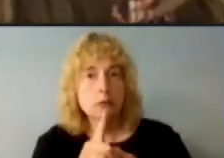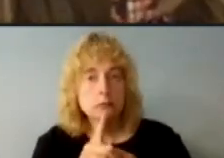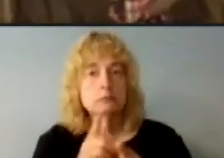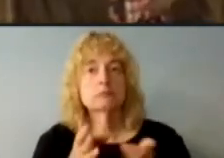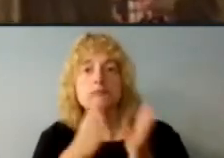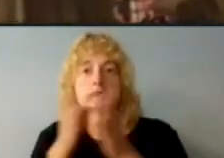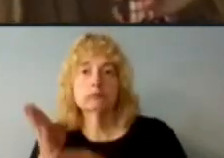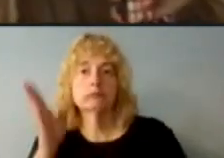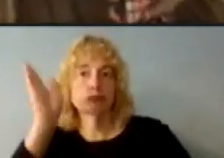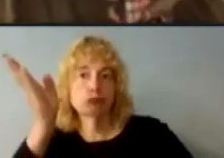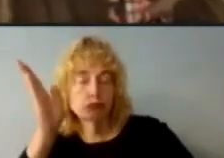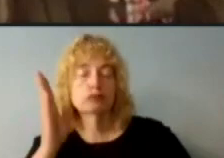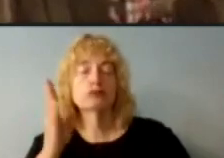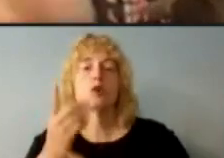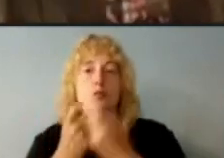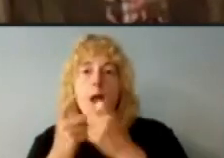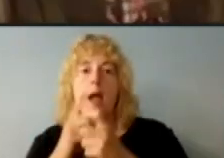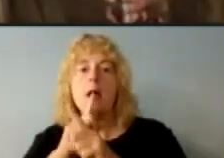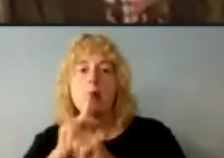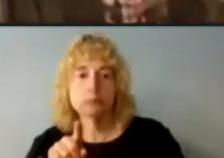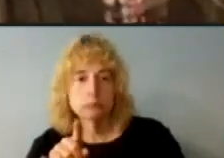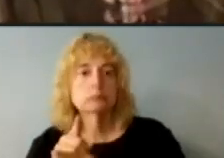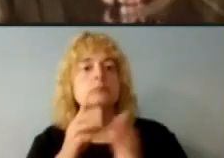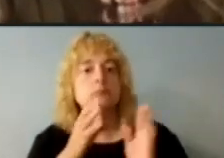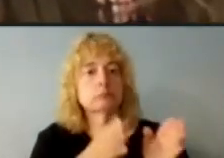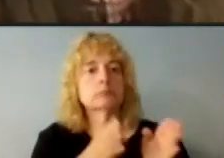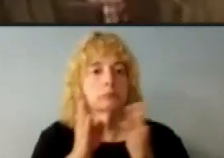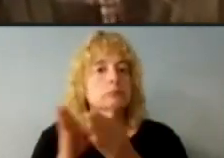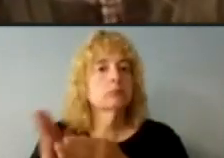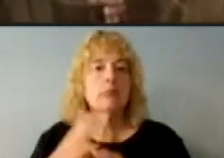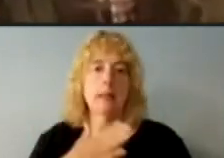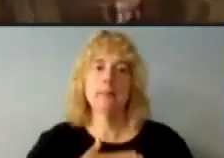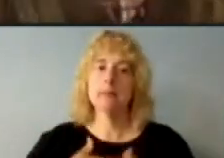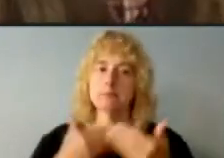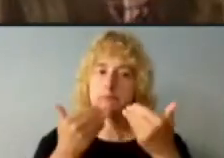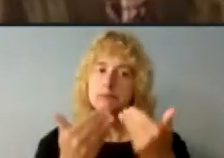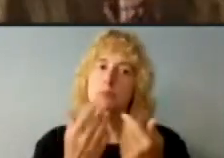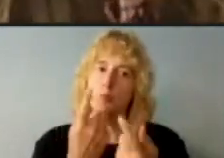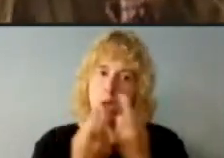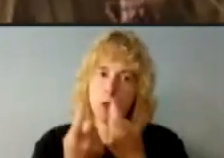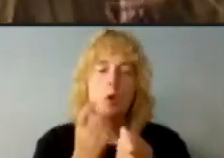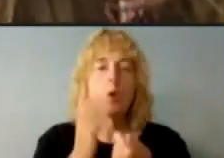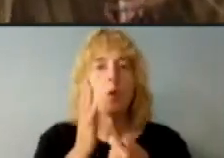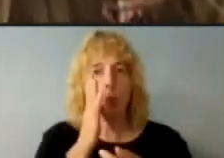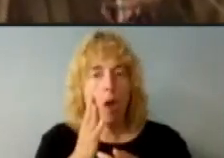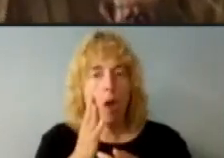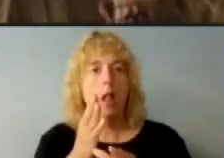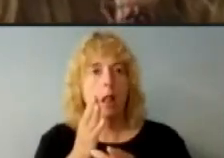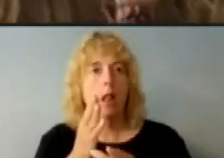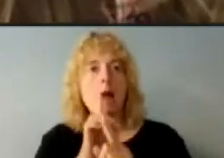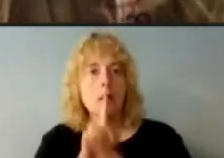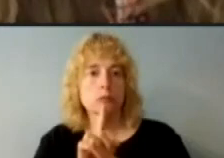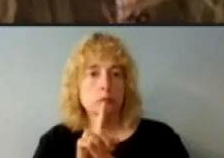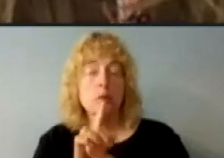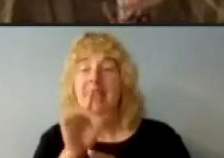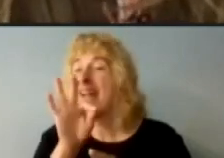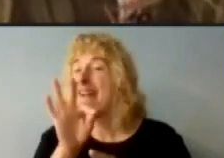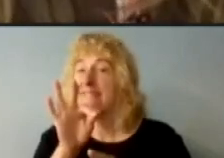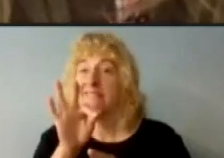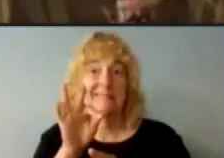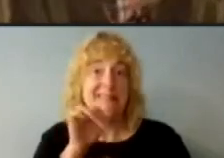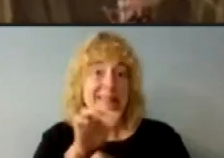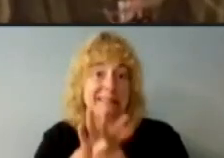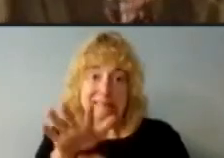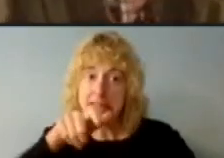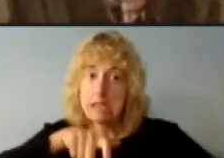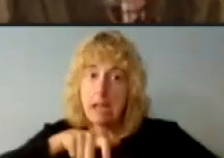your questions as they come up, and then we'll go ahead and come back to those. If there's any questions that we don't get to on